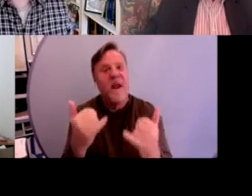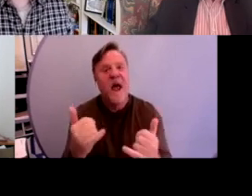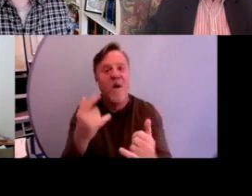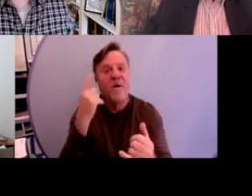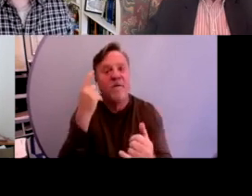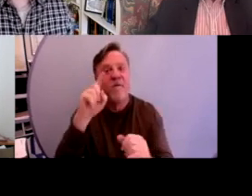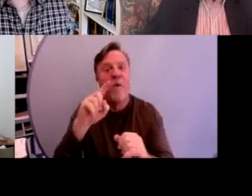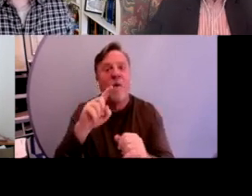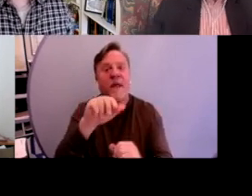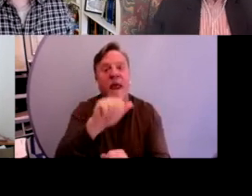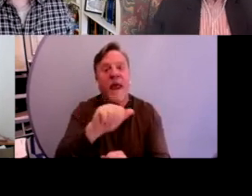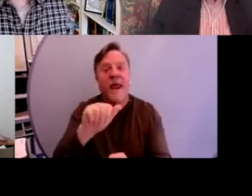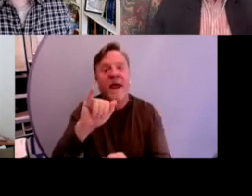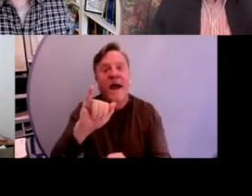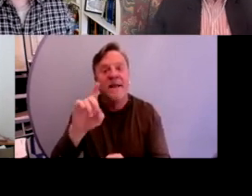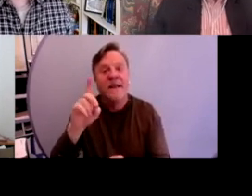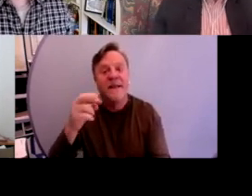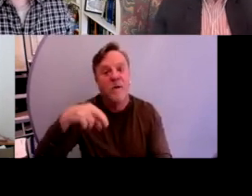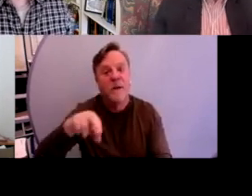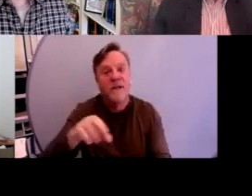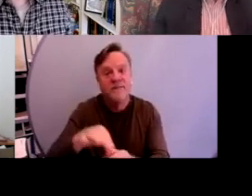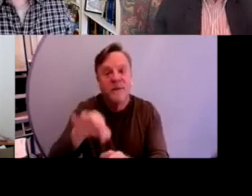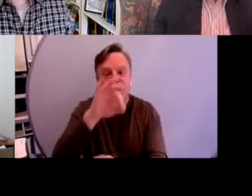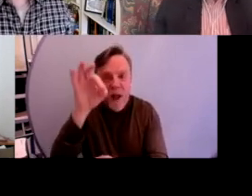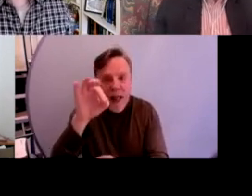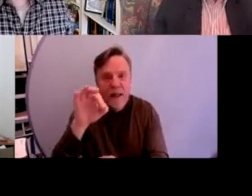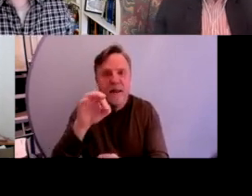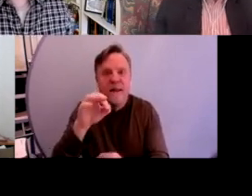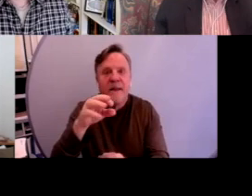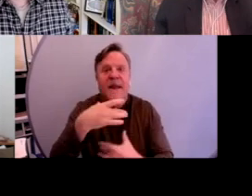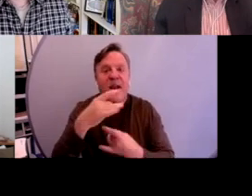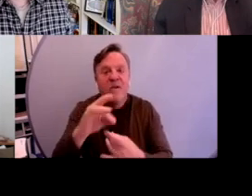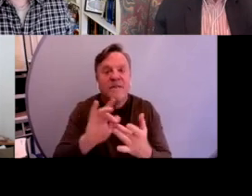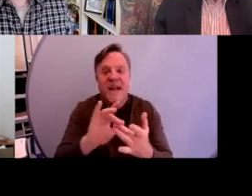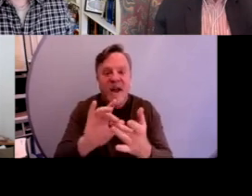of the AAIDD Religion and Spirituality Interest Network